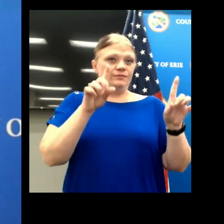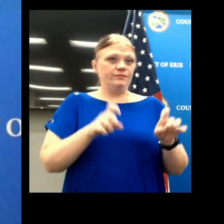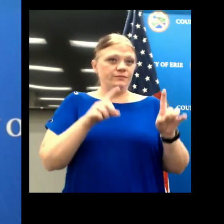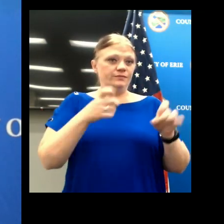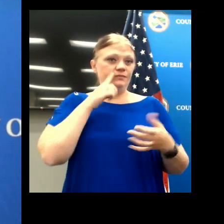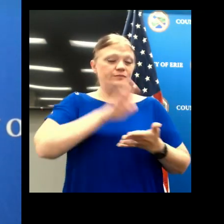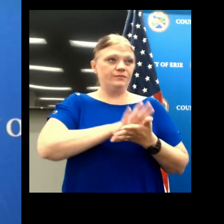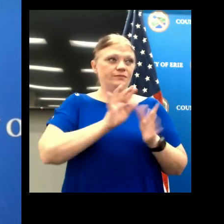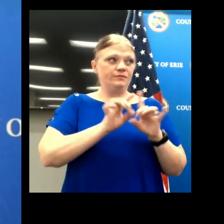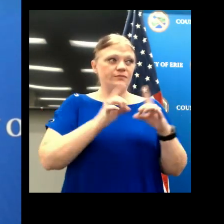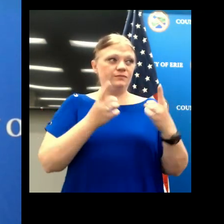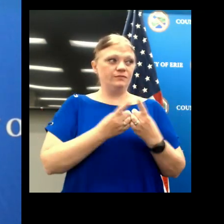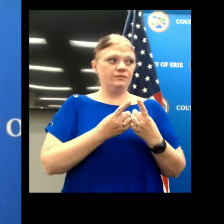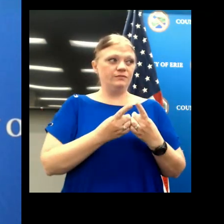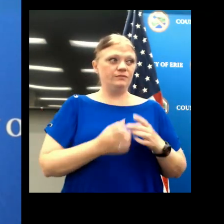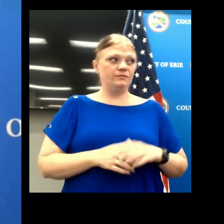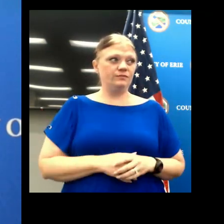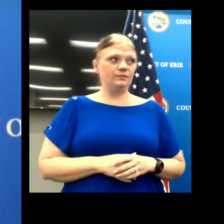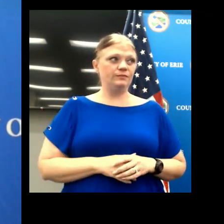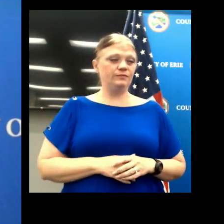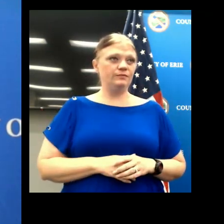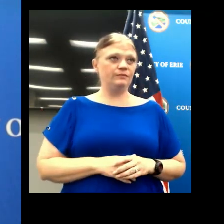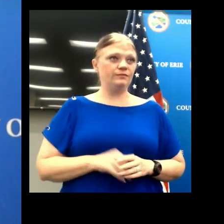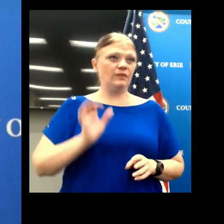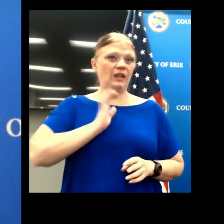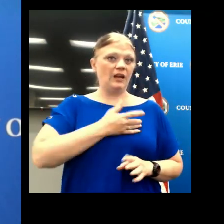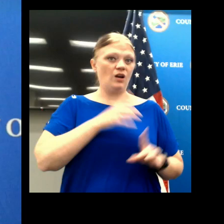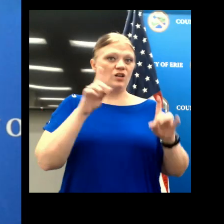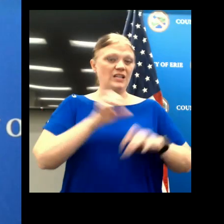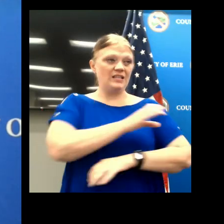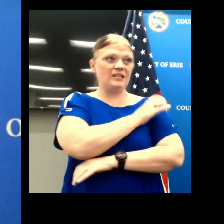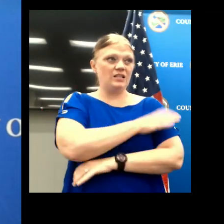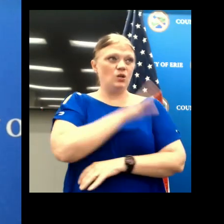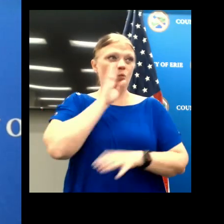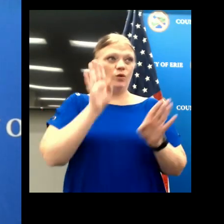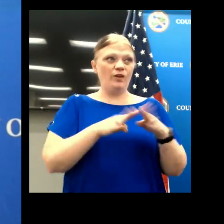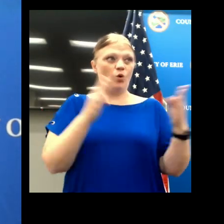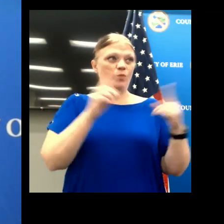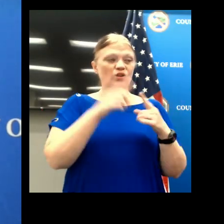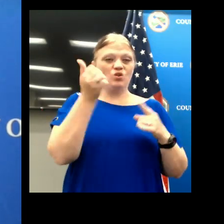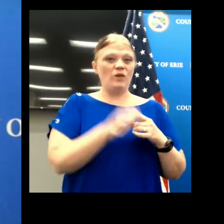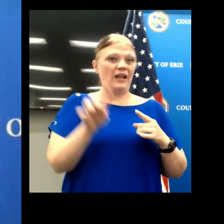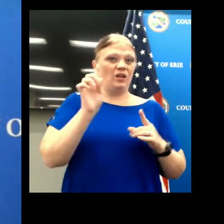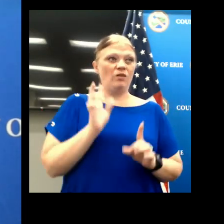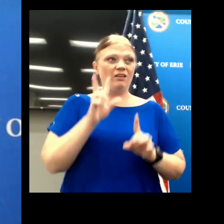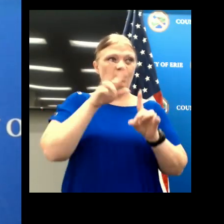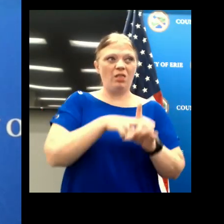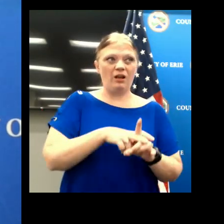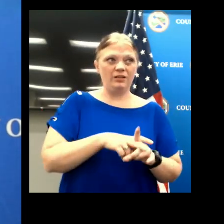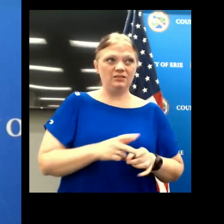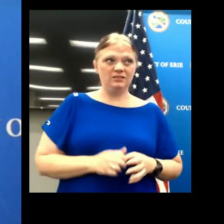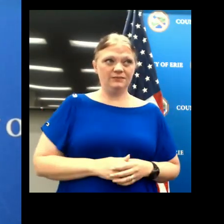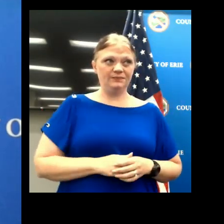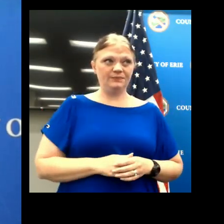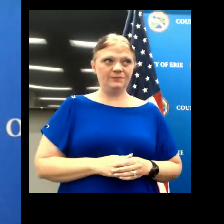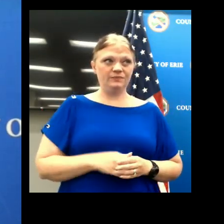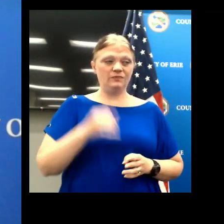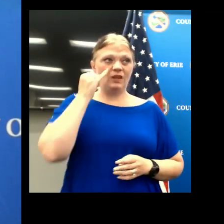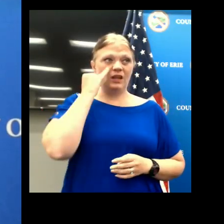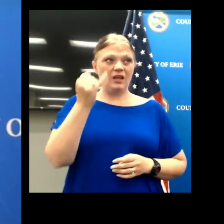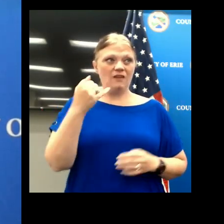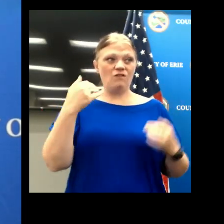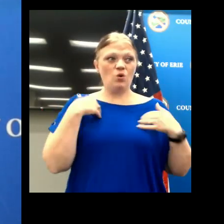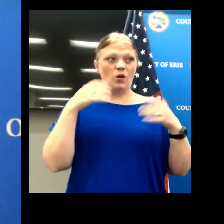school districts. Our testing clinics will be open to anybody who applies. If we had an